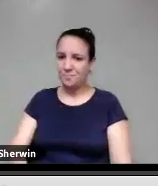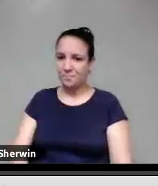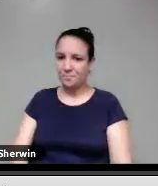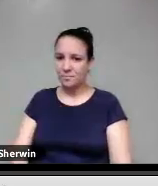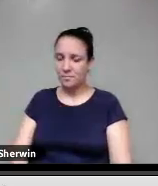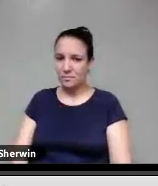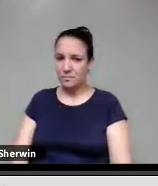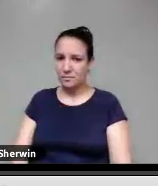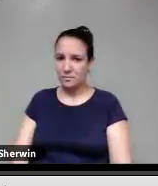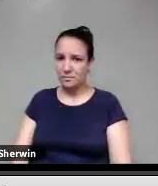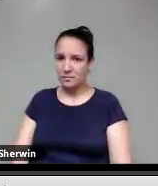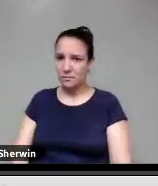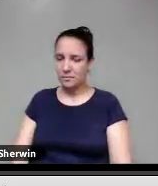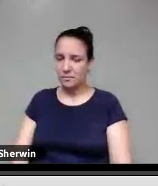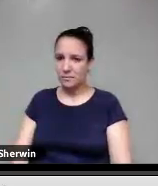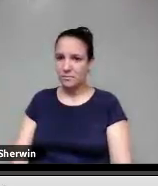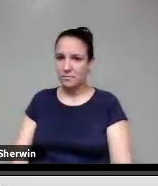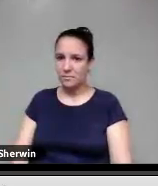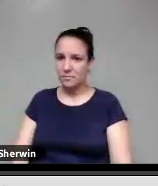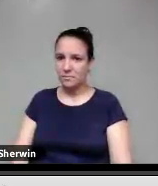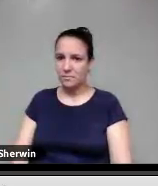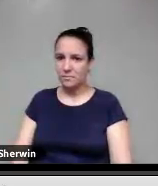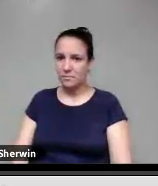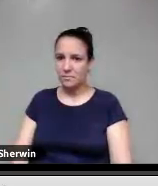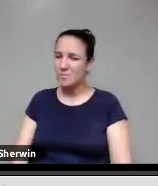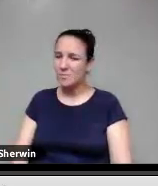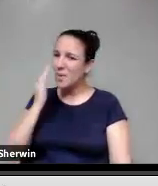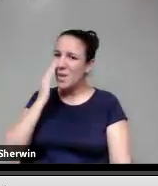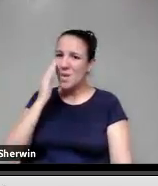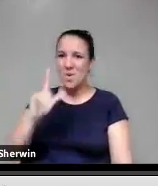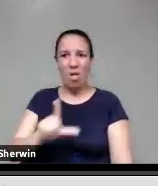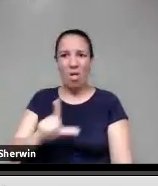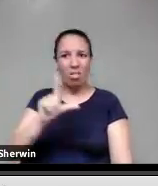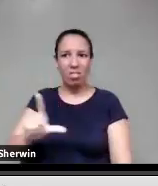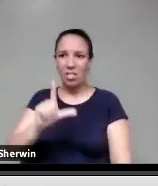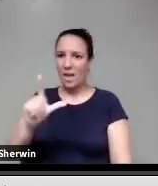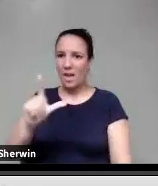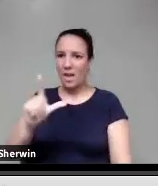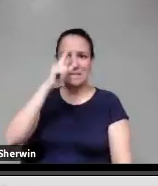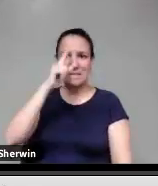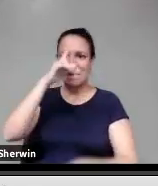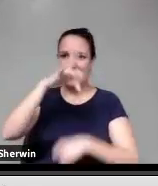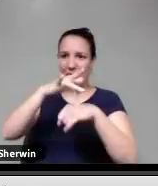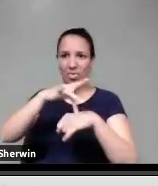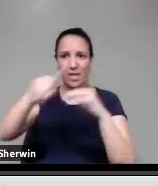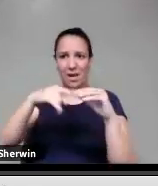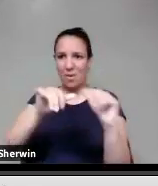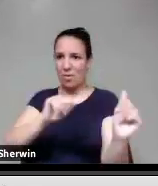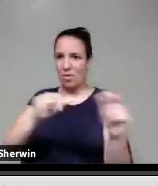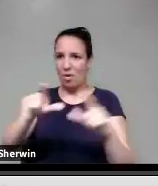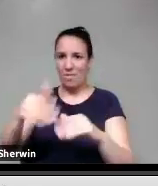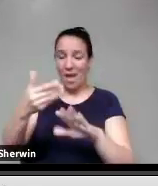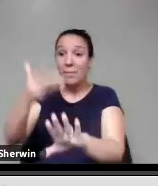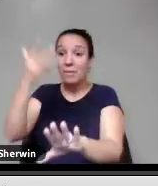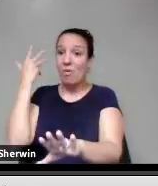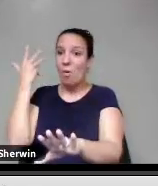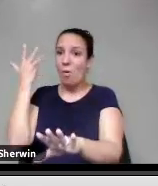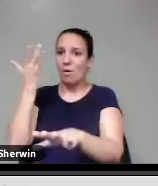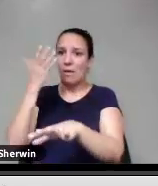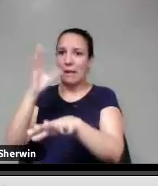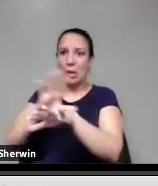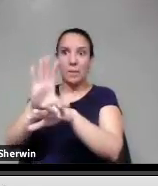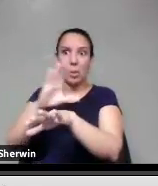over everyone's lives, libraries didn't give a lot of thought to this kind of thing, because the library was the library was the